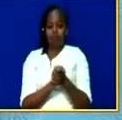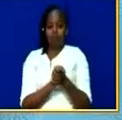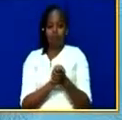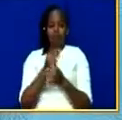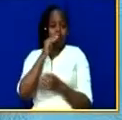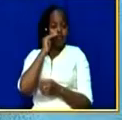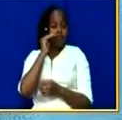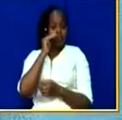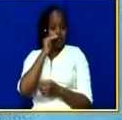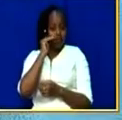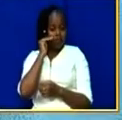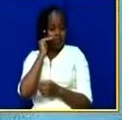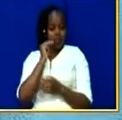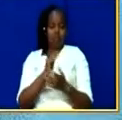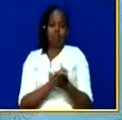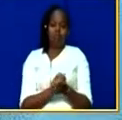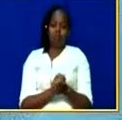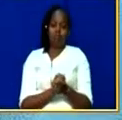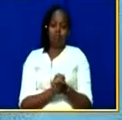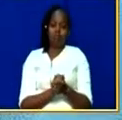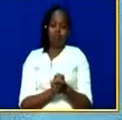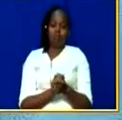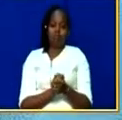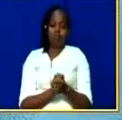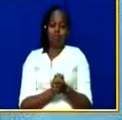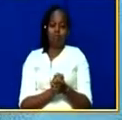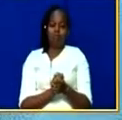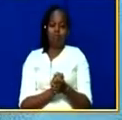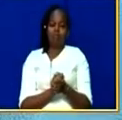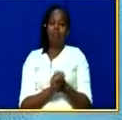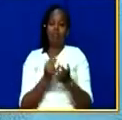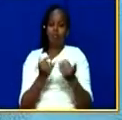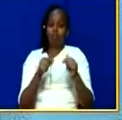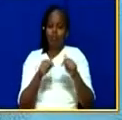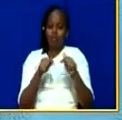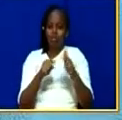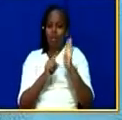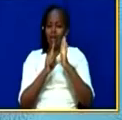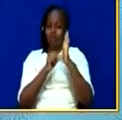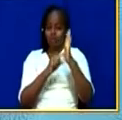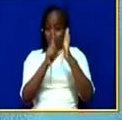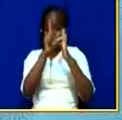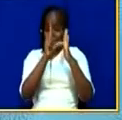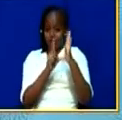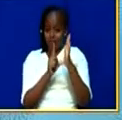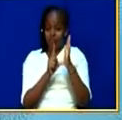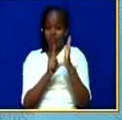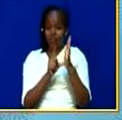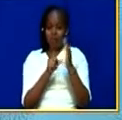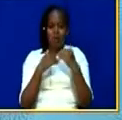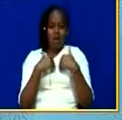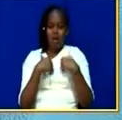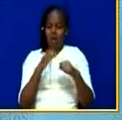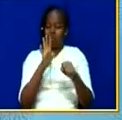than Maureen Jogona. On today's program, whoa, we are going to have